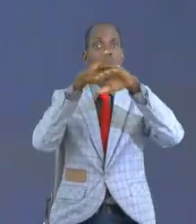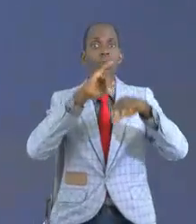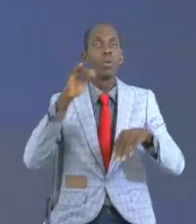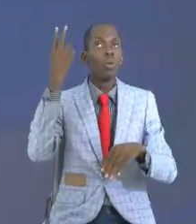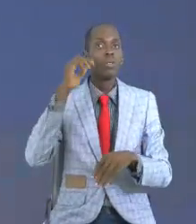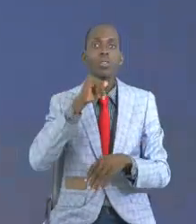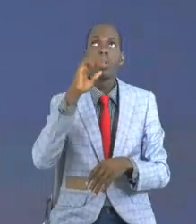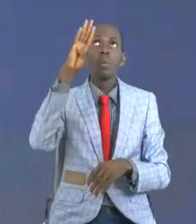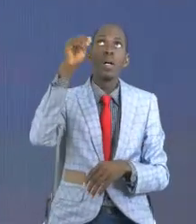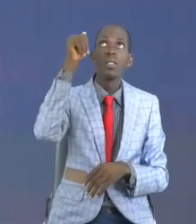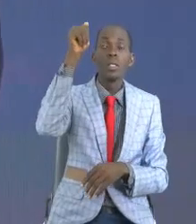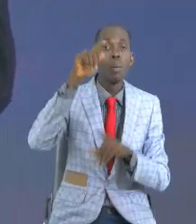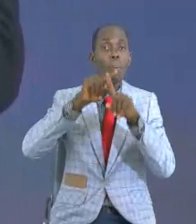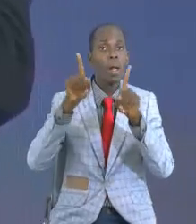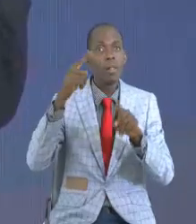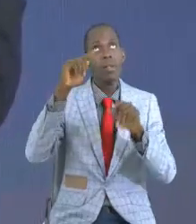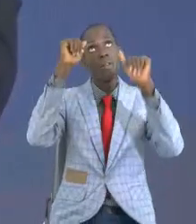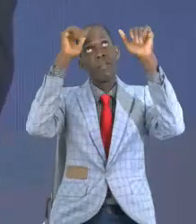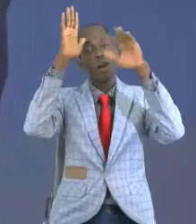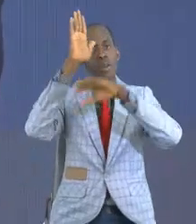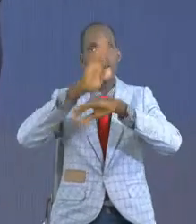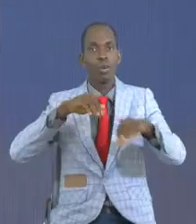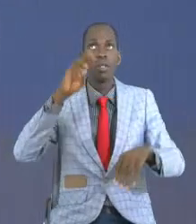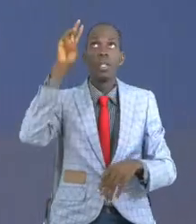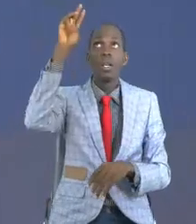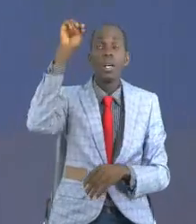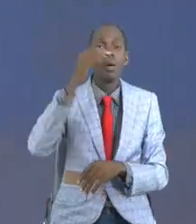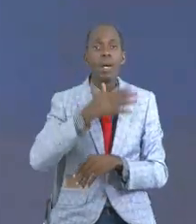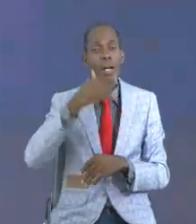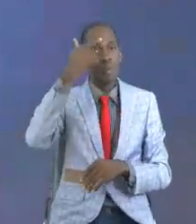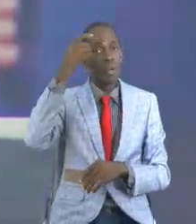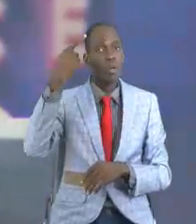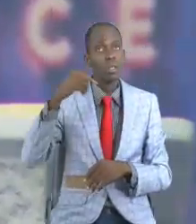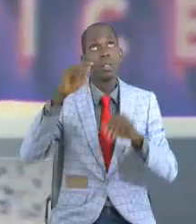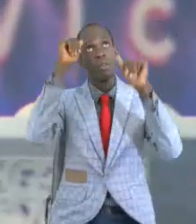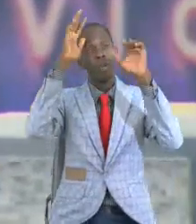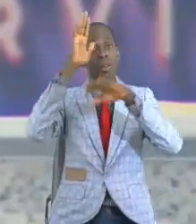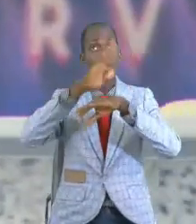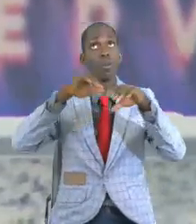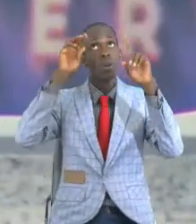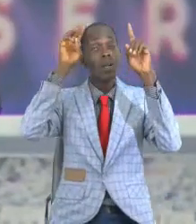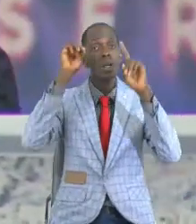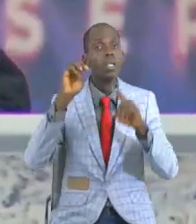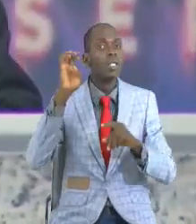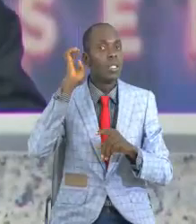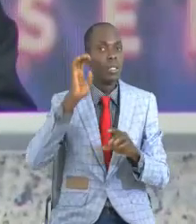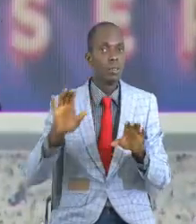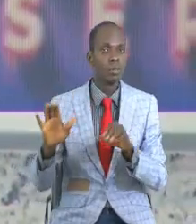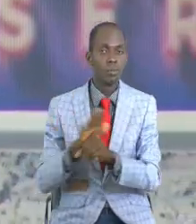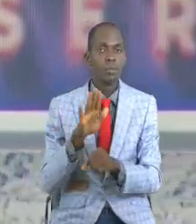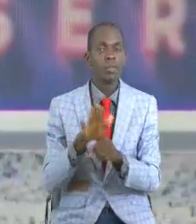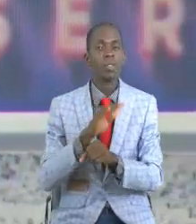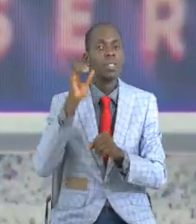The Father called him, and because the Father called him, he fulfilled his